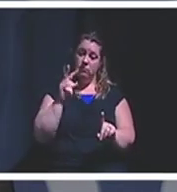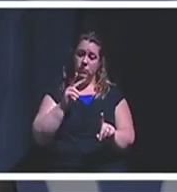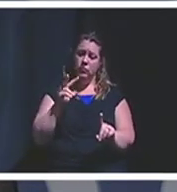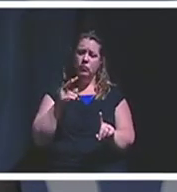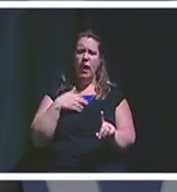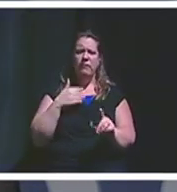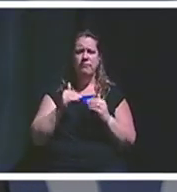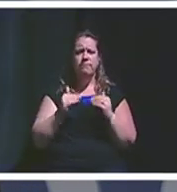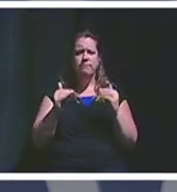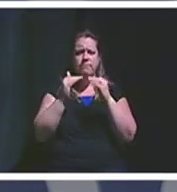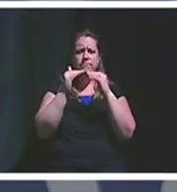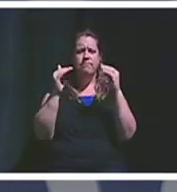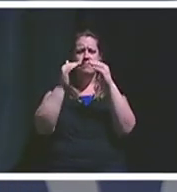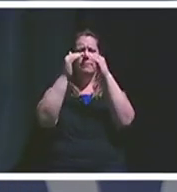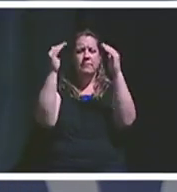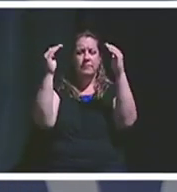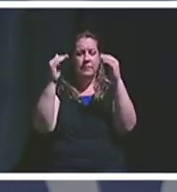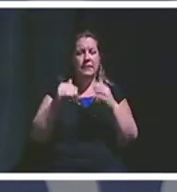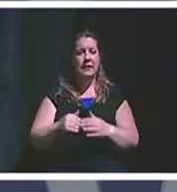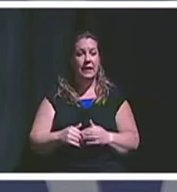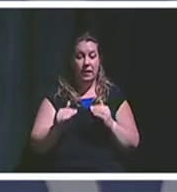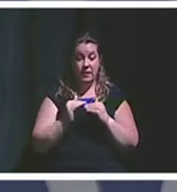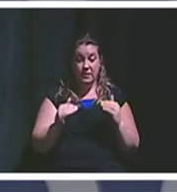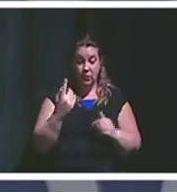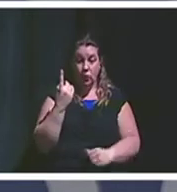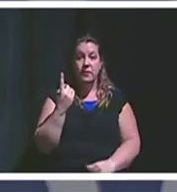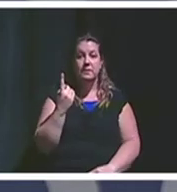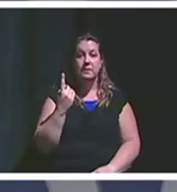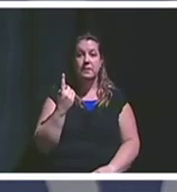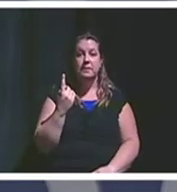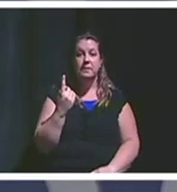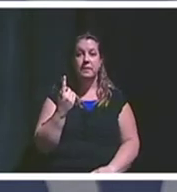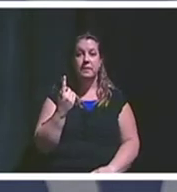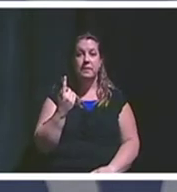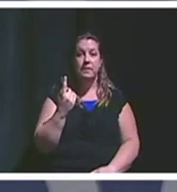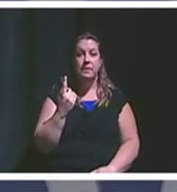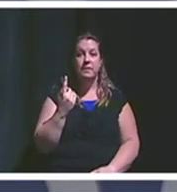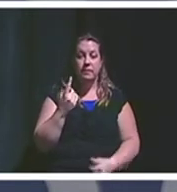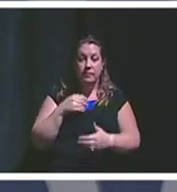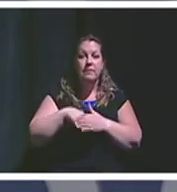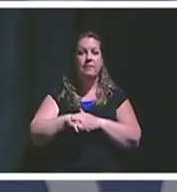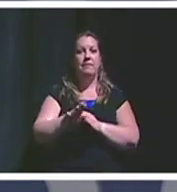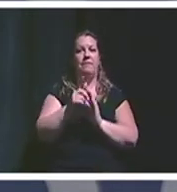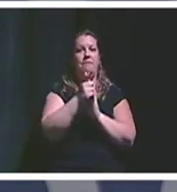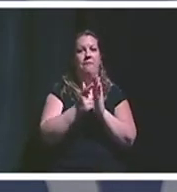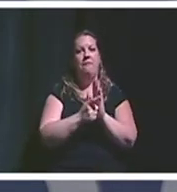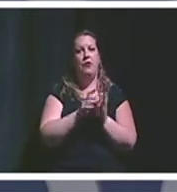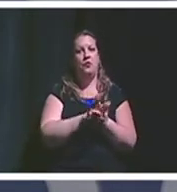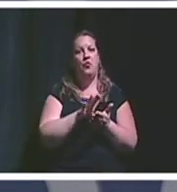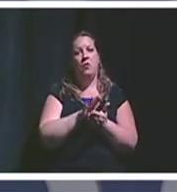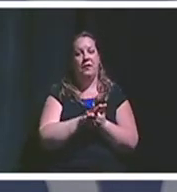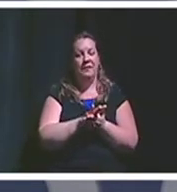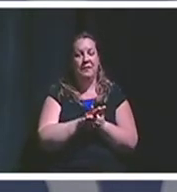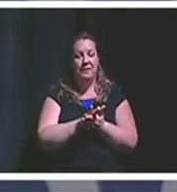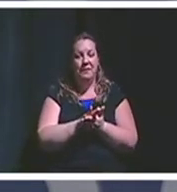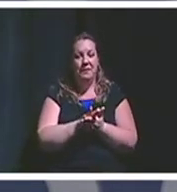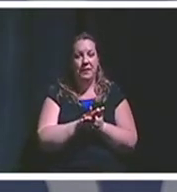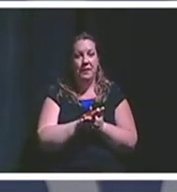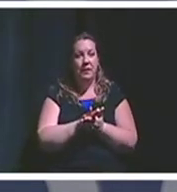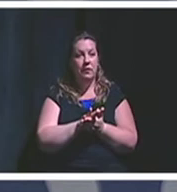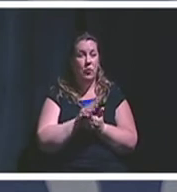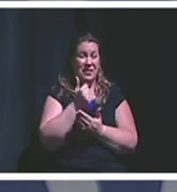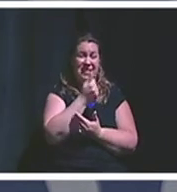journey. Stage one of your journey, getting into law school. While hundreds of